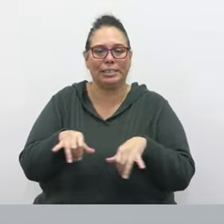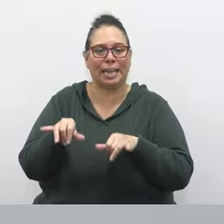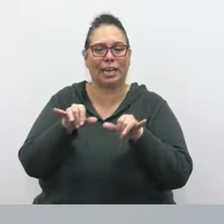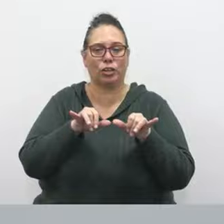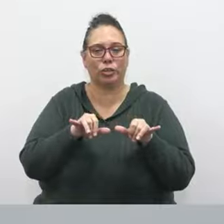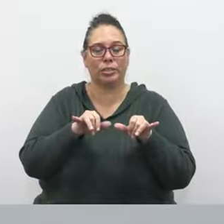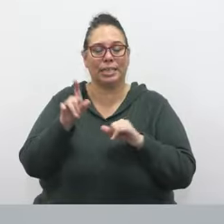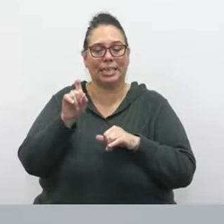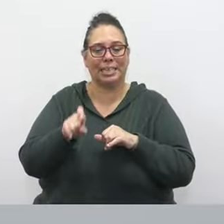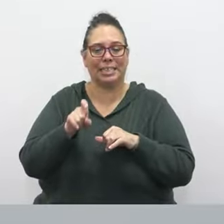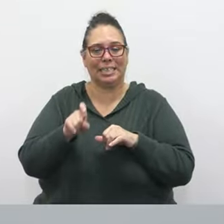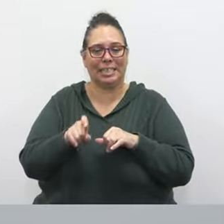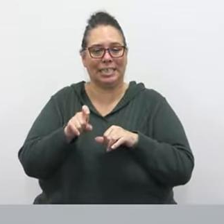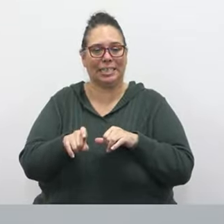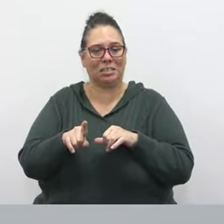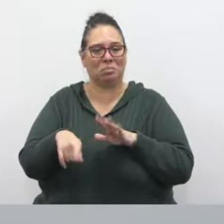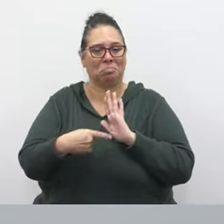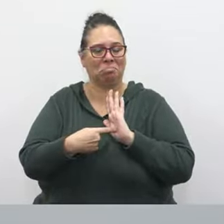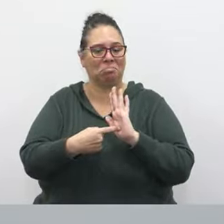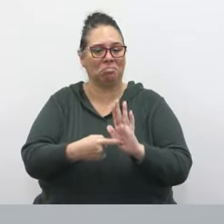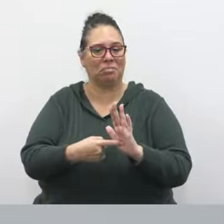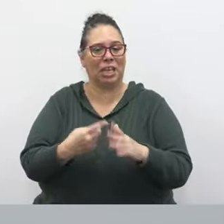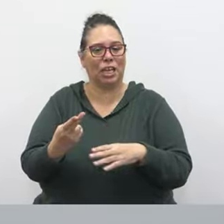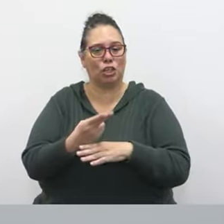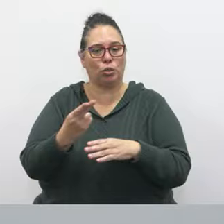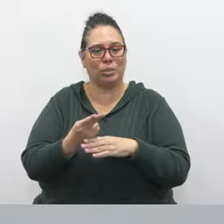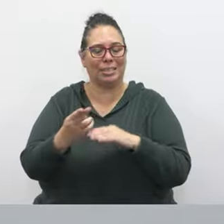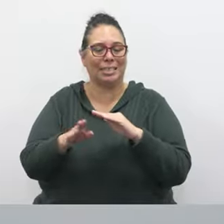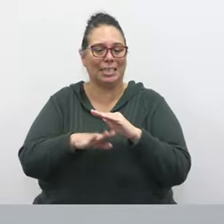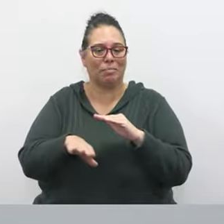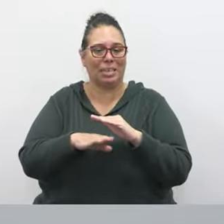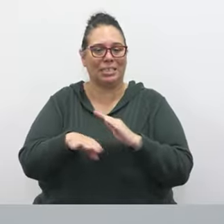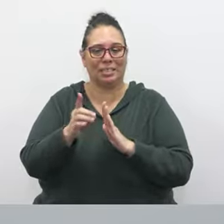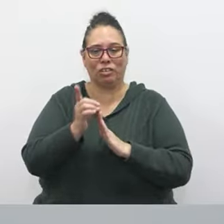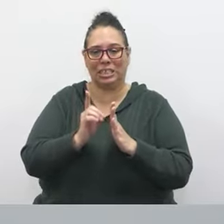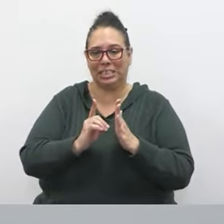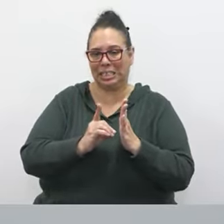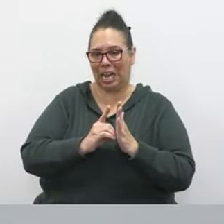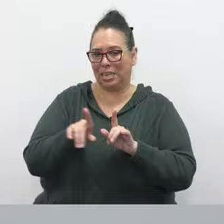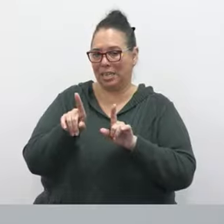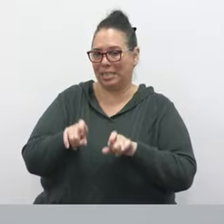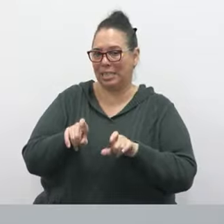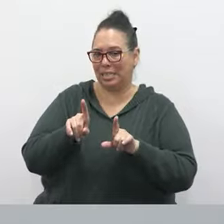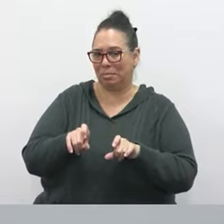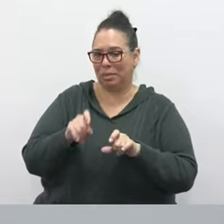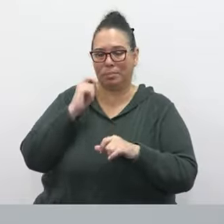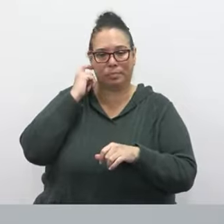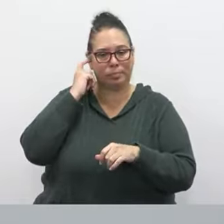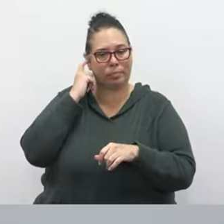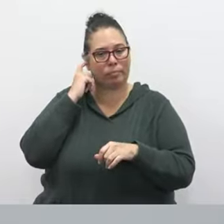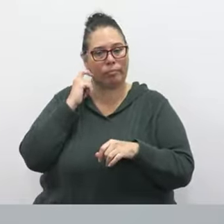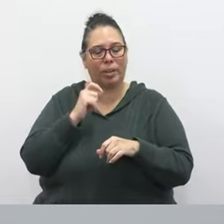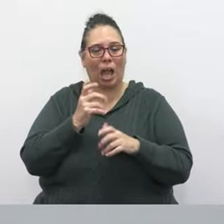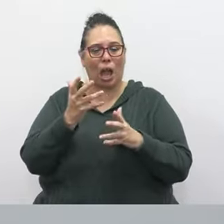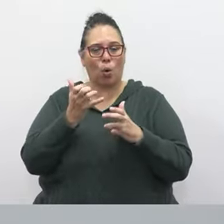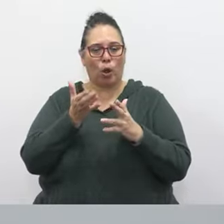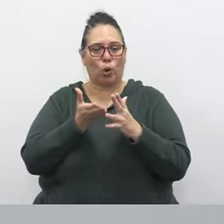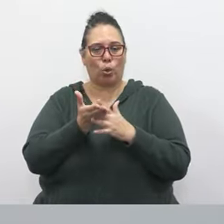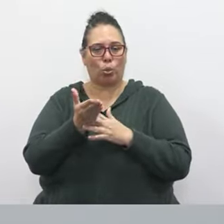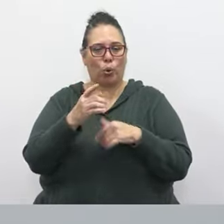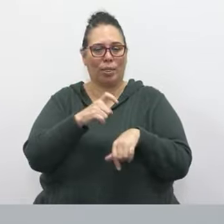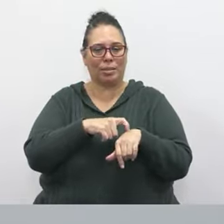that needed to be uplifted and use those as the basis for the design of the assessment. I kind of want to take you through this